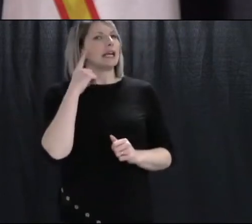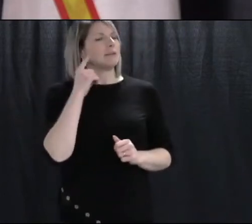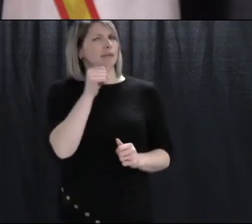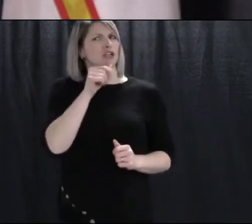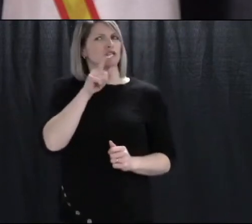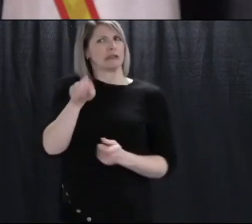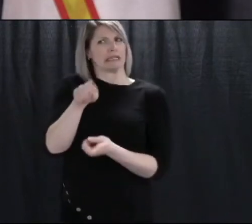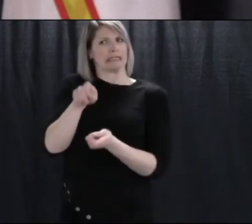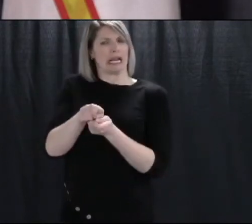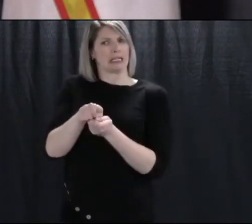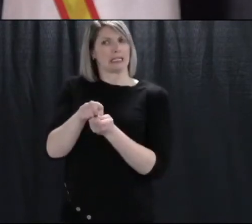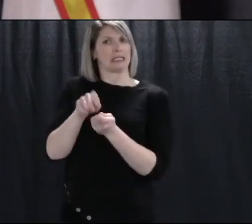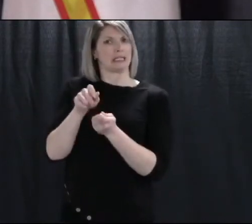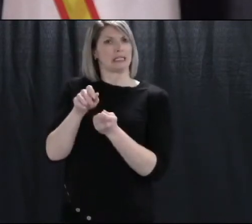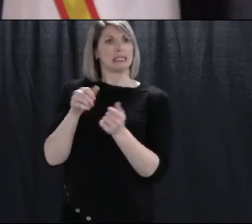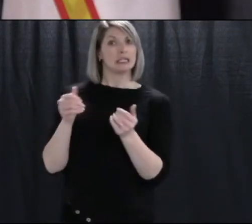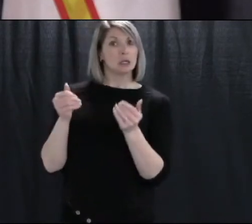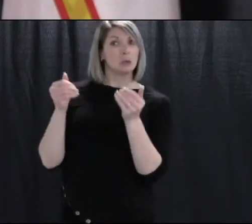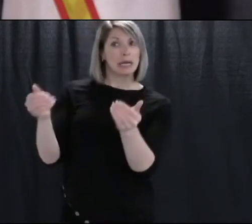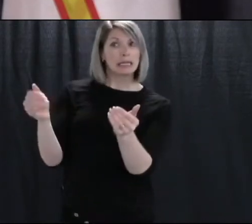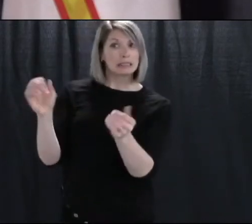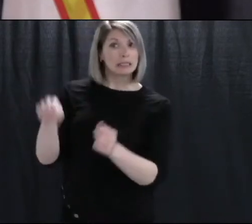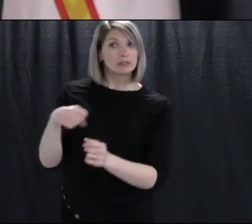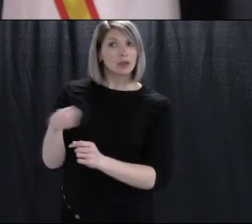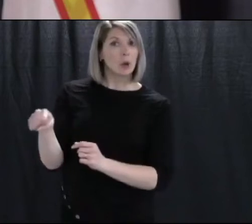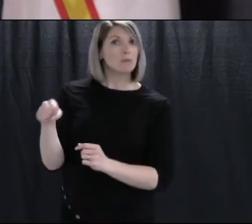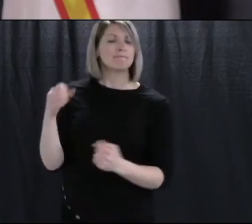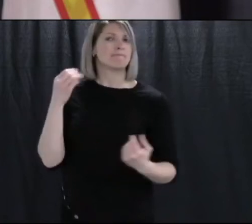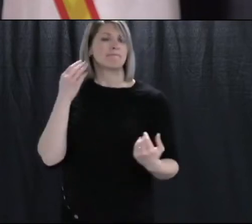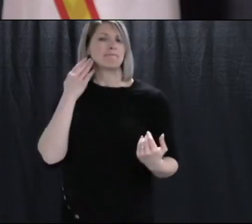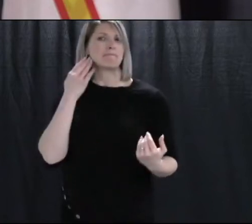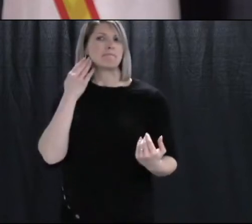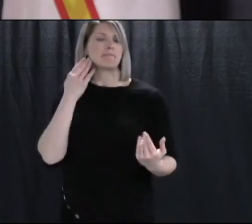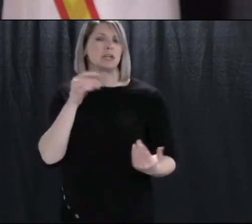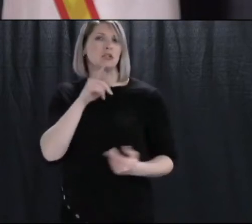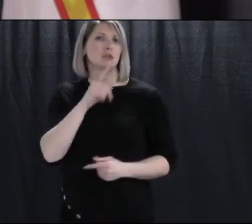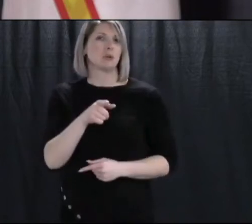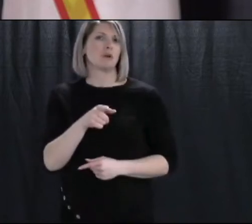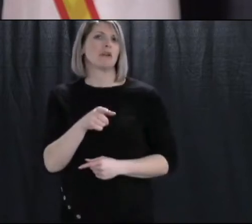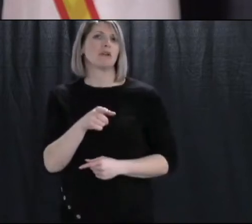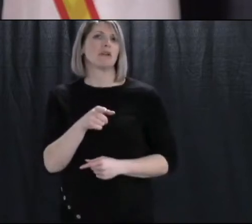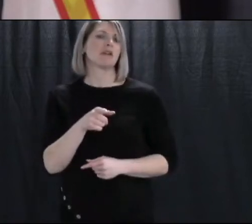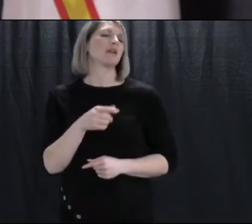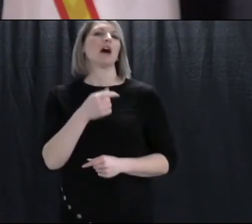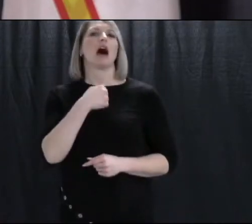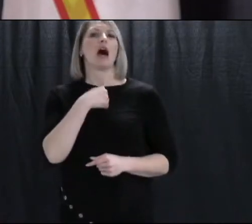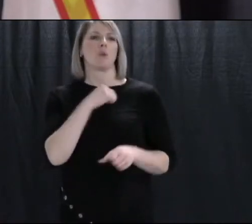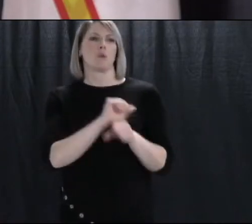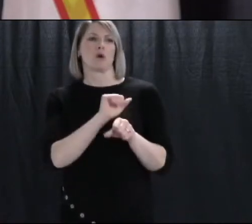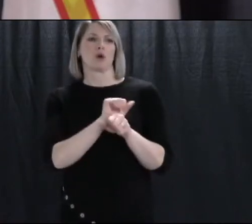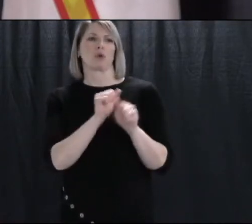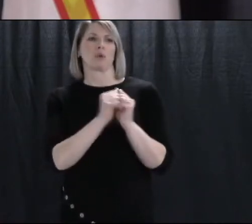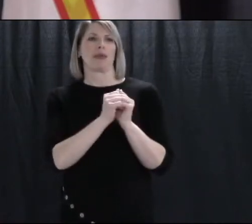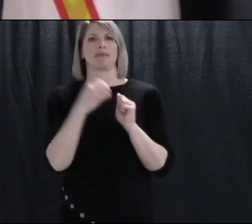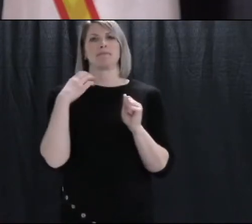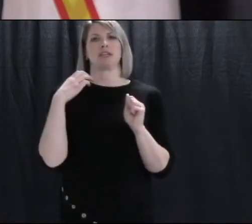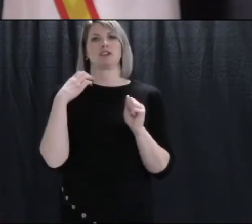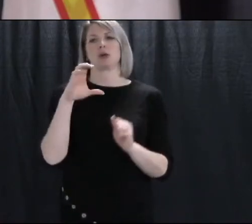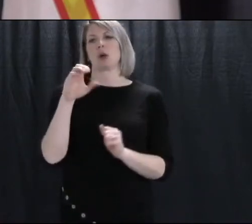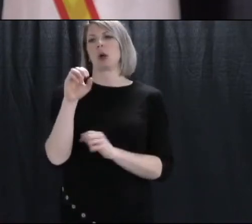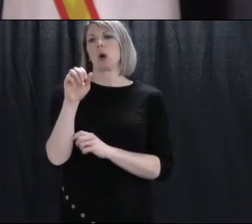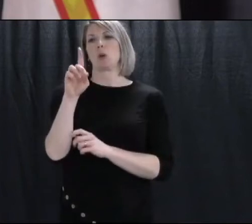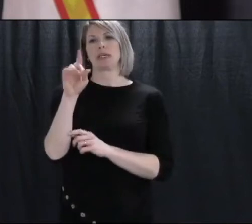is with the public consultations. That is not something I know. I've been working with the Minister Cody, and I'll get some information for you on